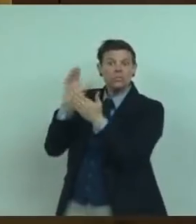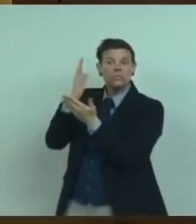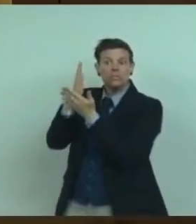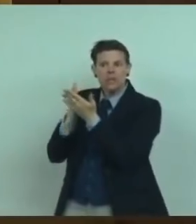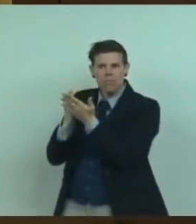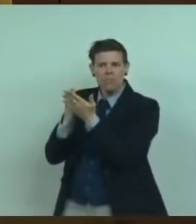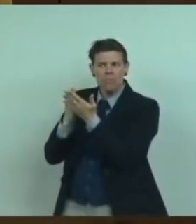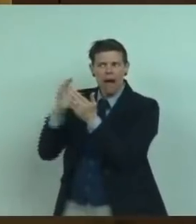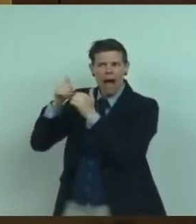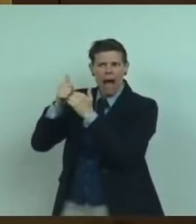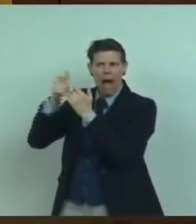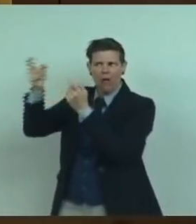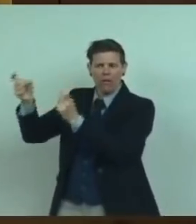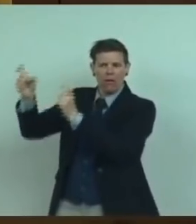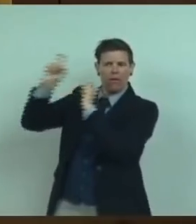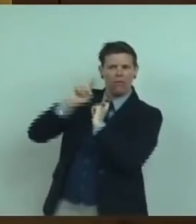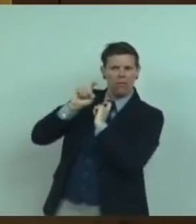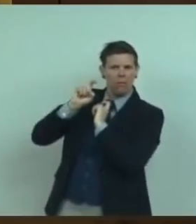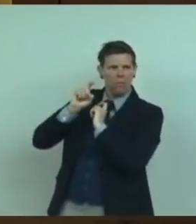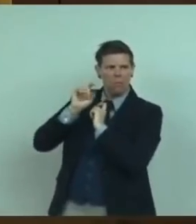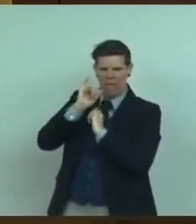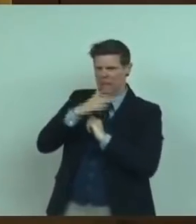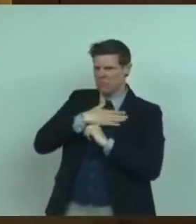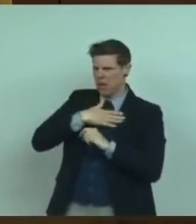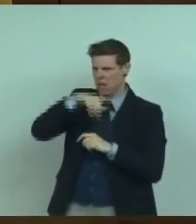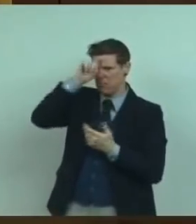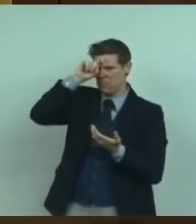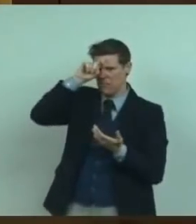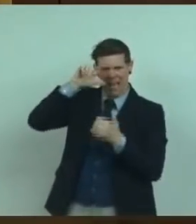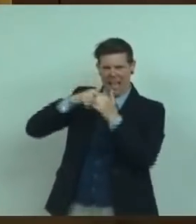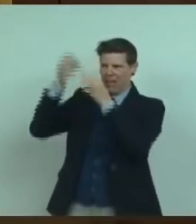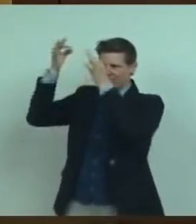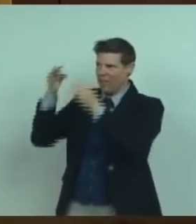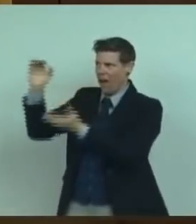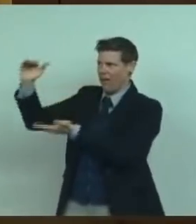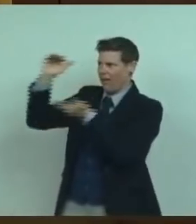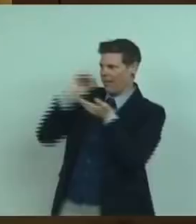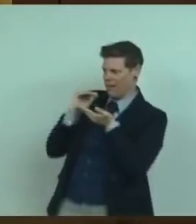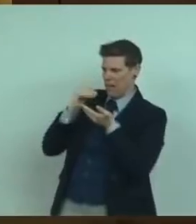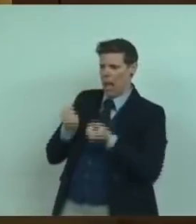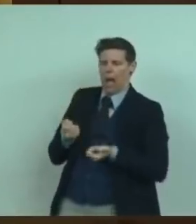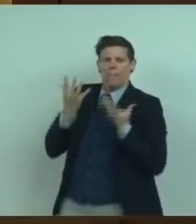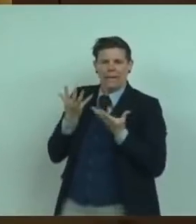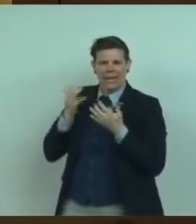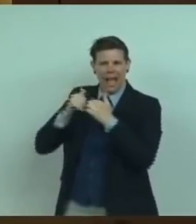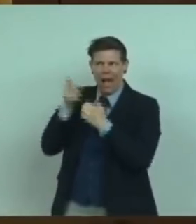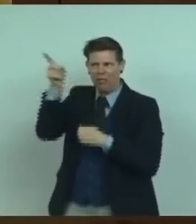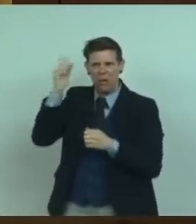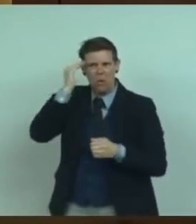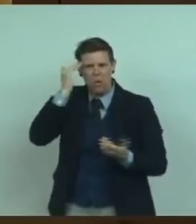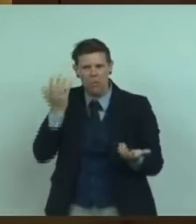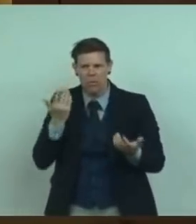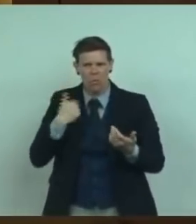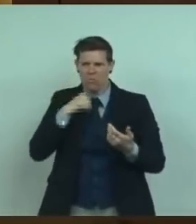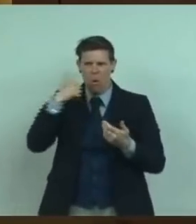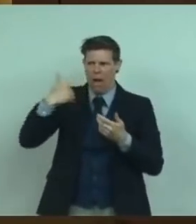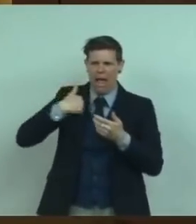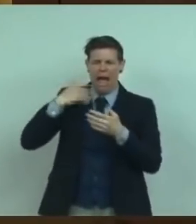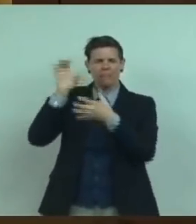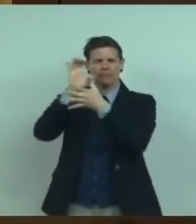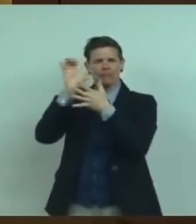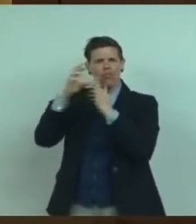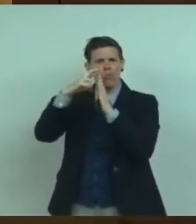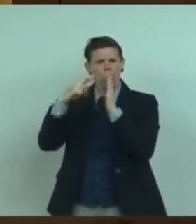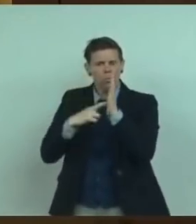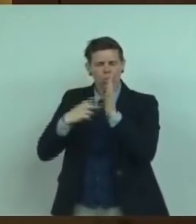they decide how states are tiered. They've provided no criteria. It certainly appears that they've given